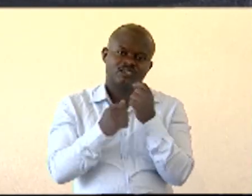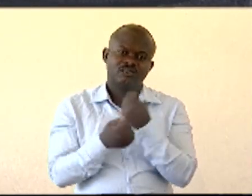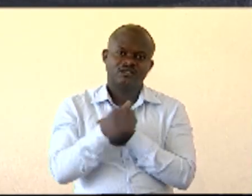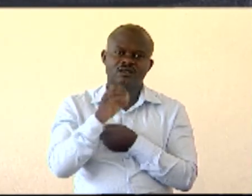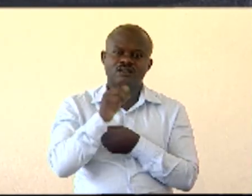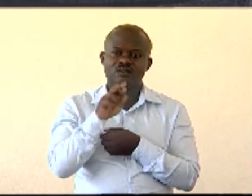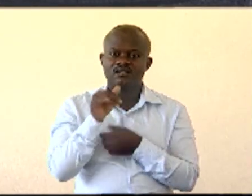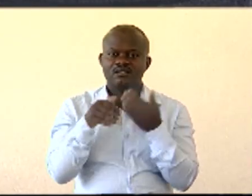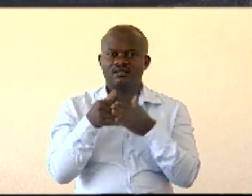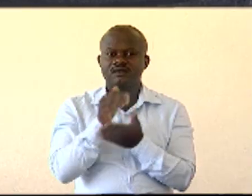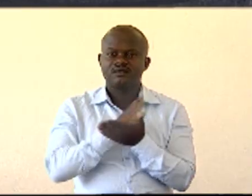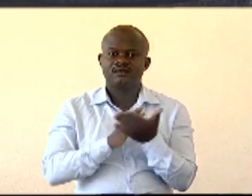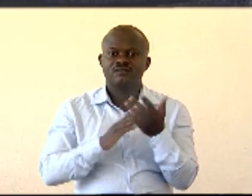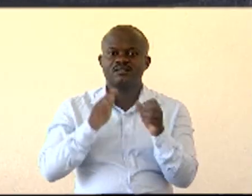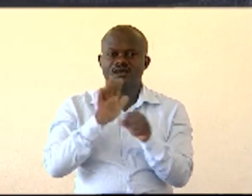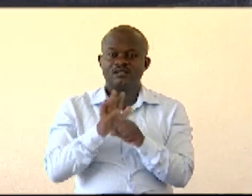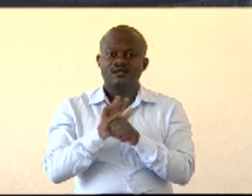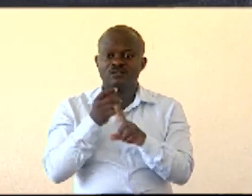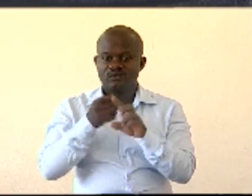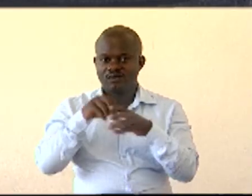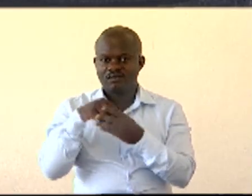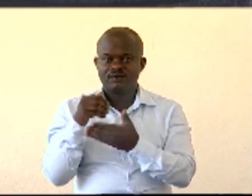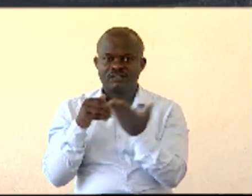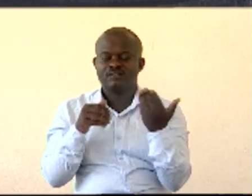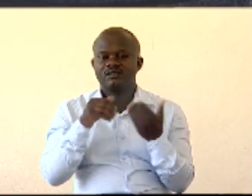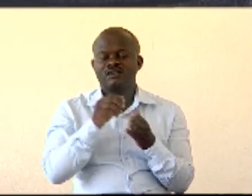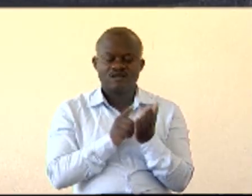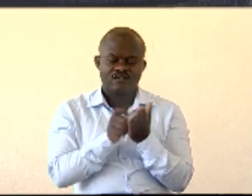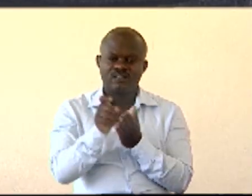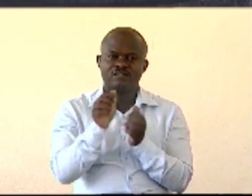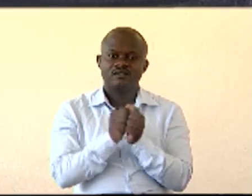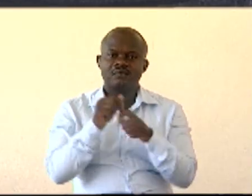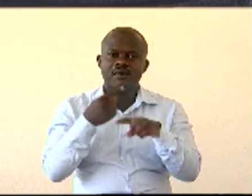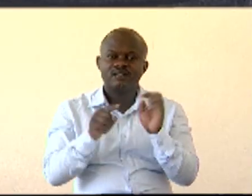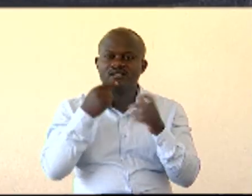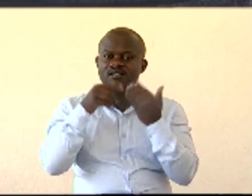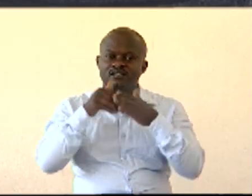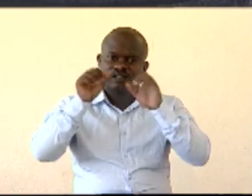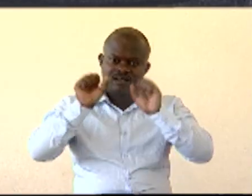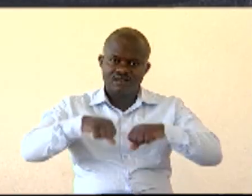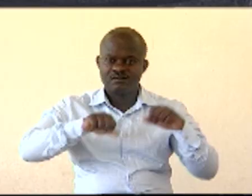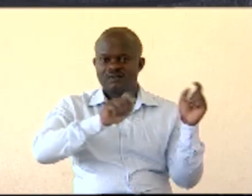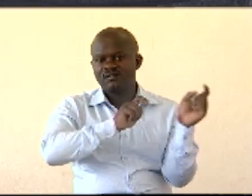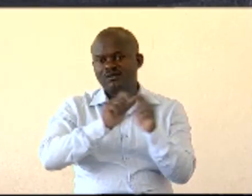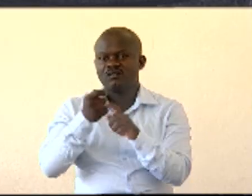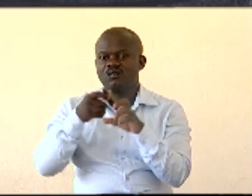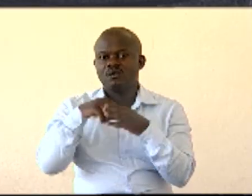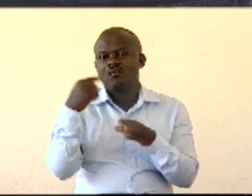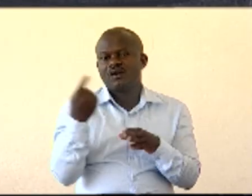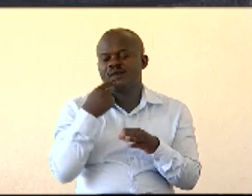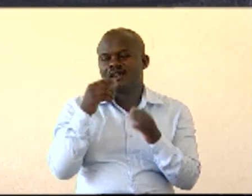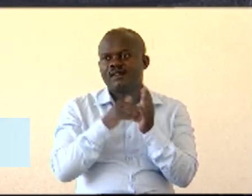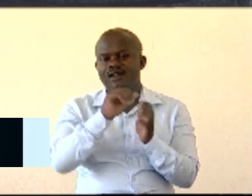a person is not showing any signs and symptoms of the virus, but he is able to transmit the disease from one person to another